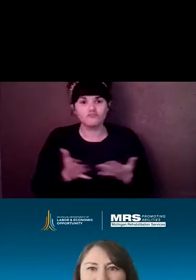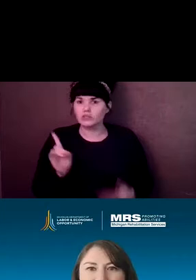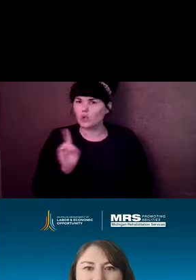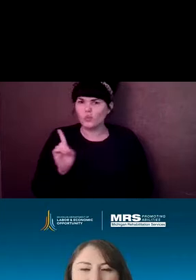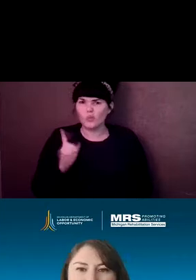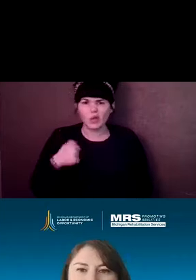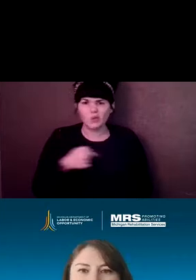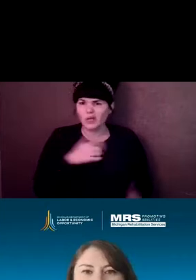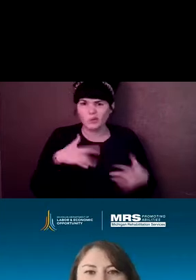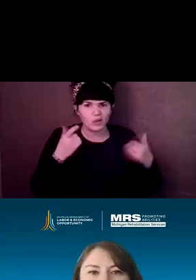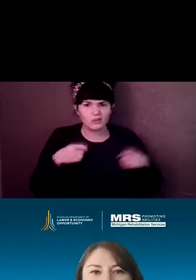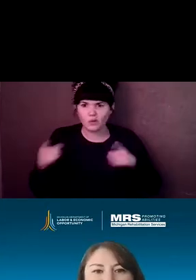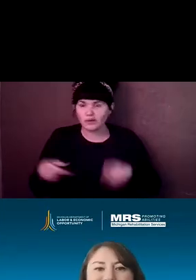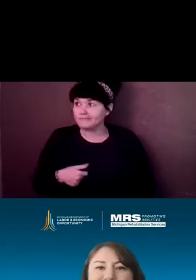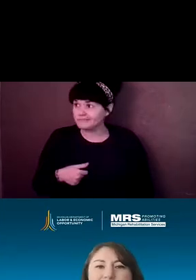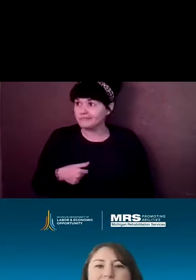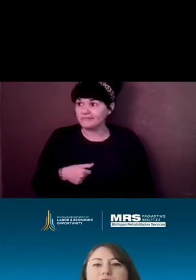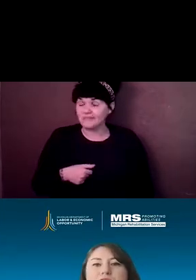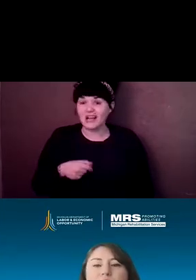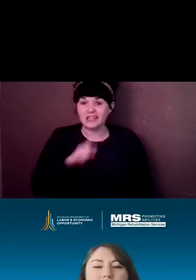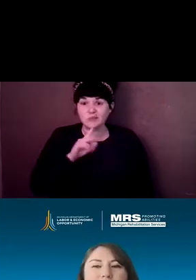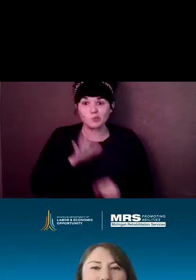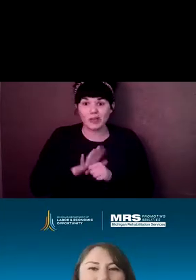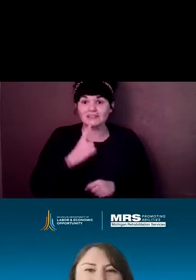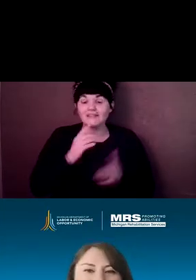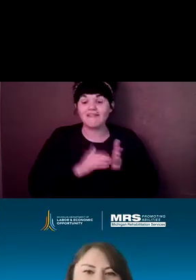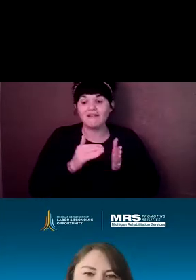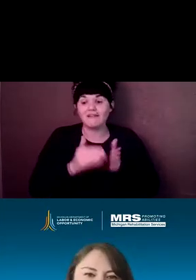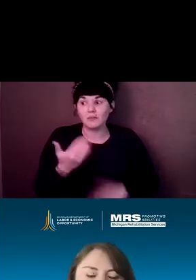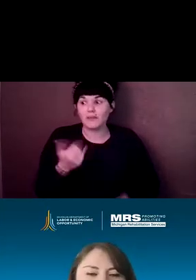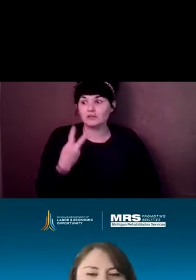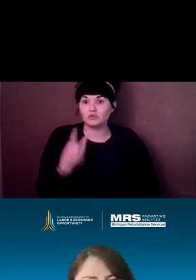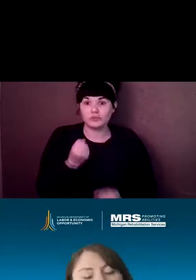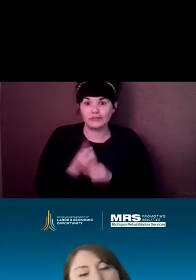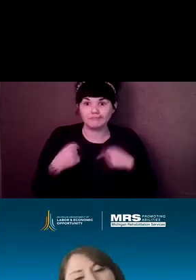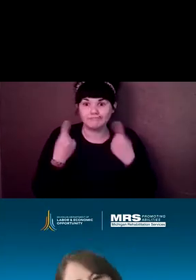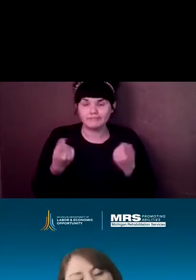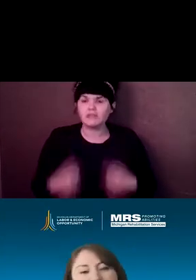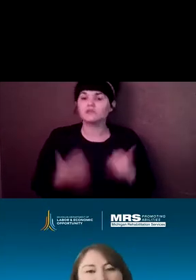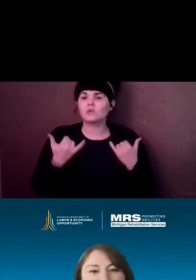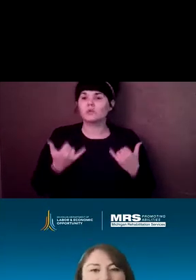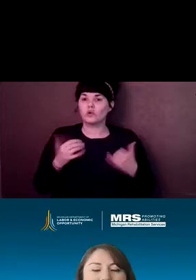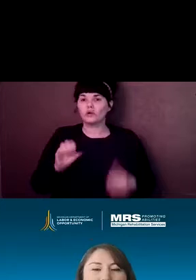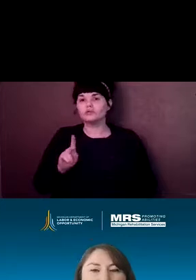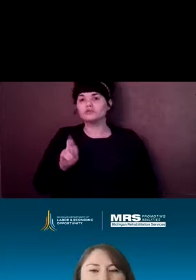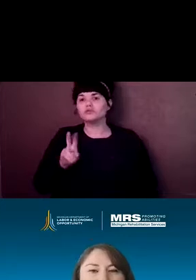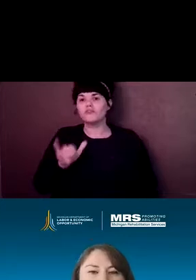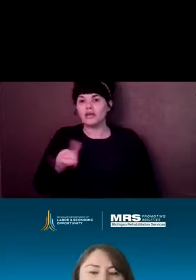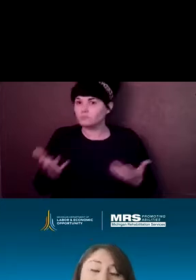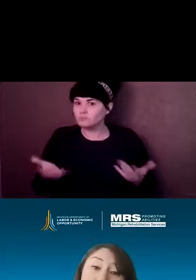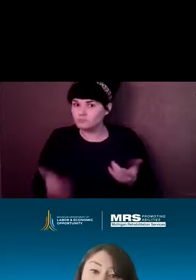I've said that a lot over the last 2 years. So what are the current surveys telling us? Well, Crain's Detroit Business in